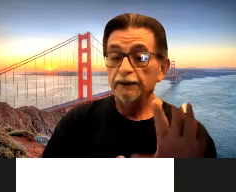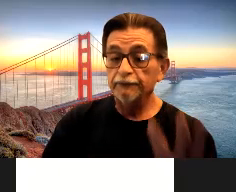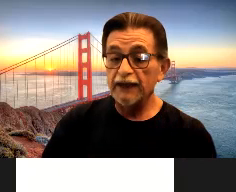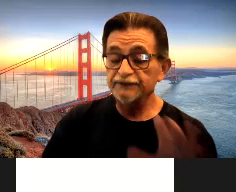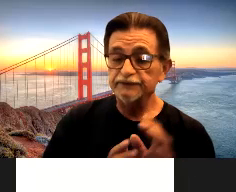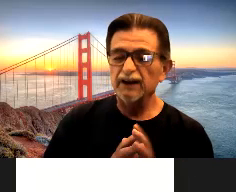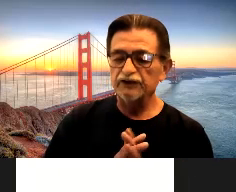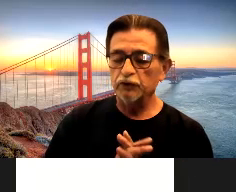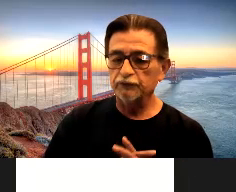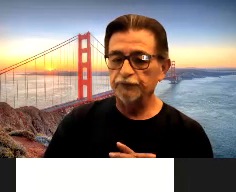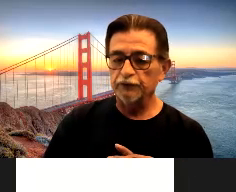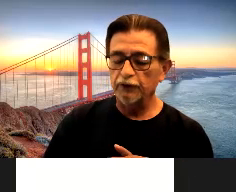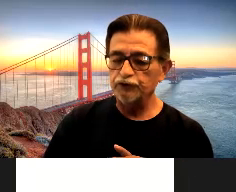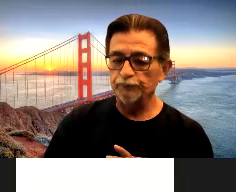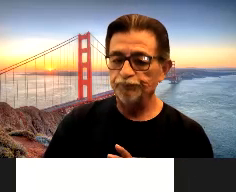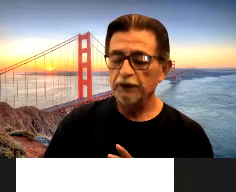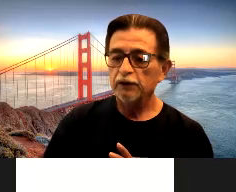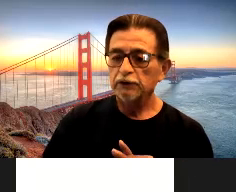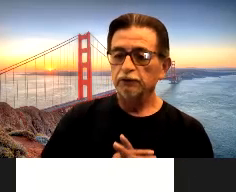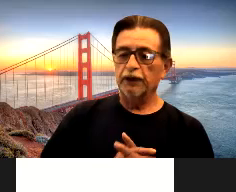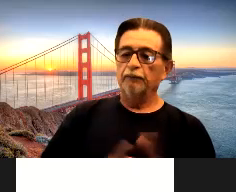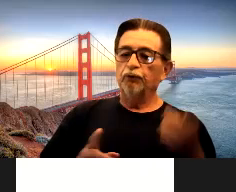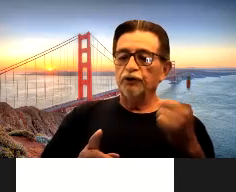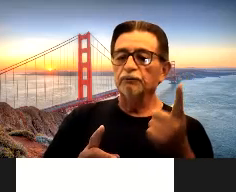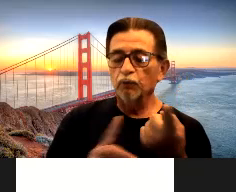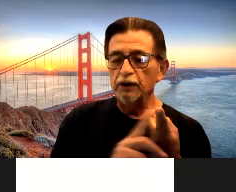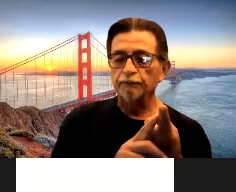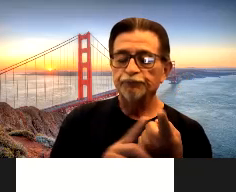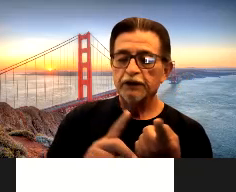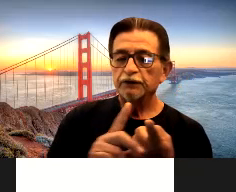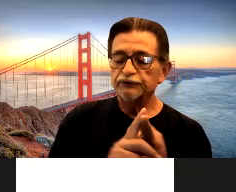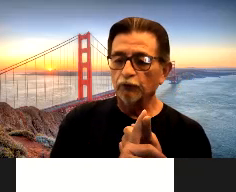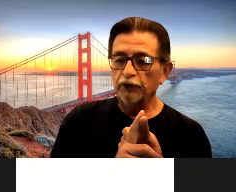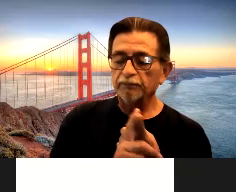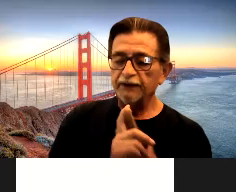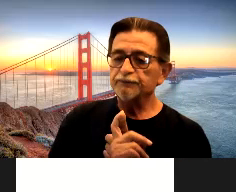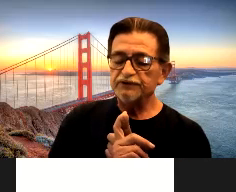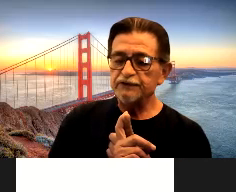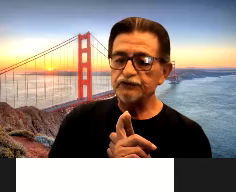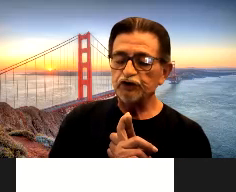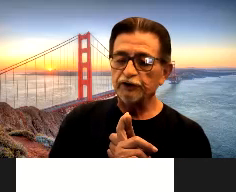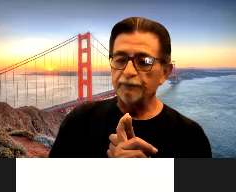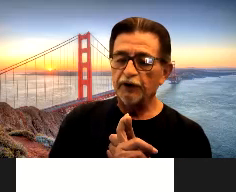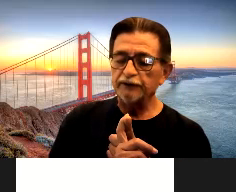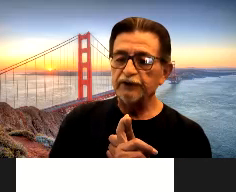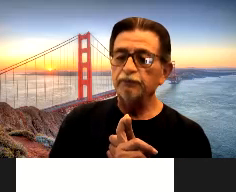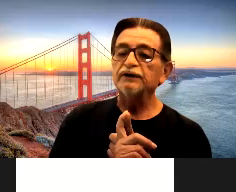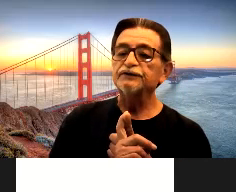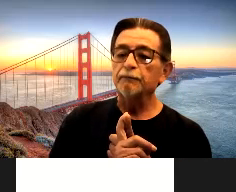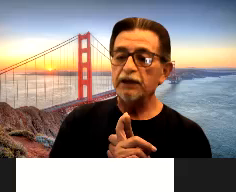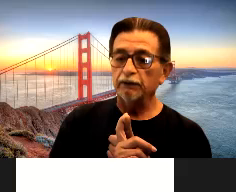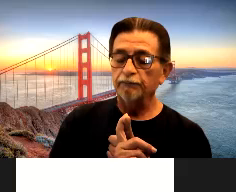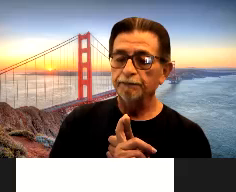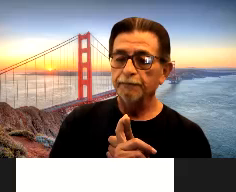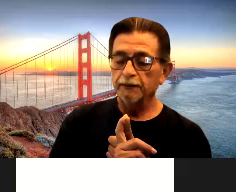okay? That's the electron configuration. Okay, point number 1. Sodium, by its position on the periodic table,